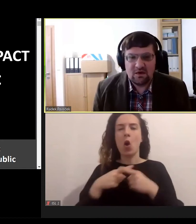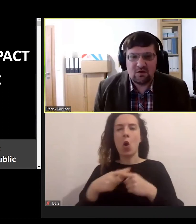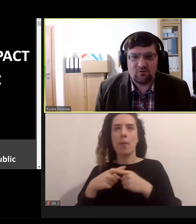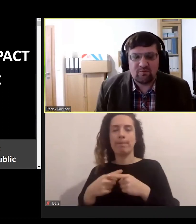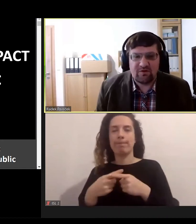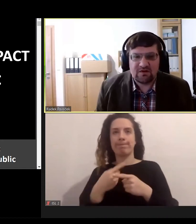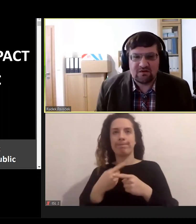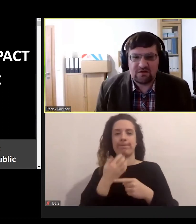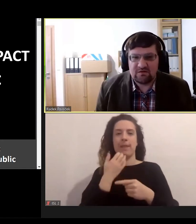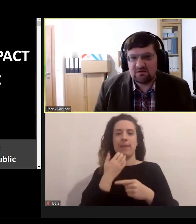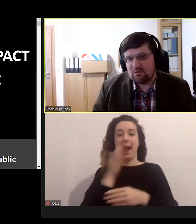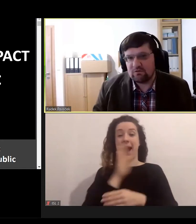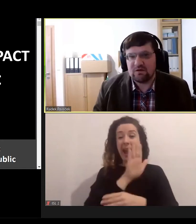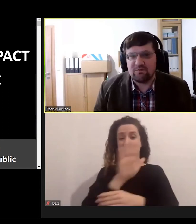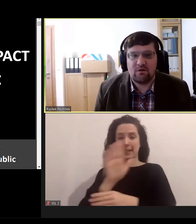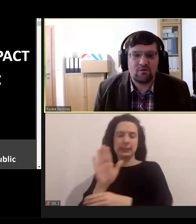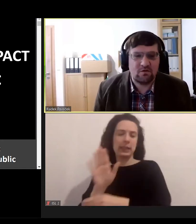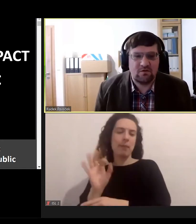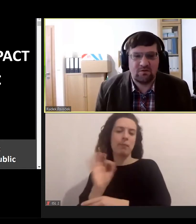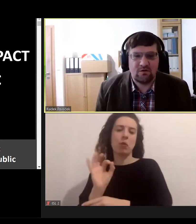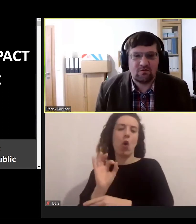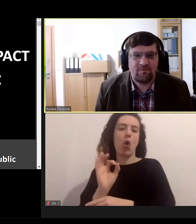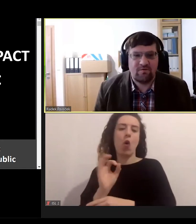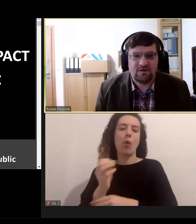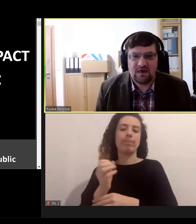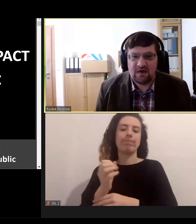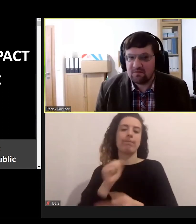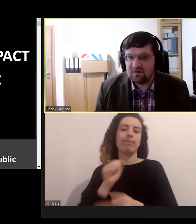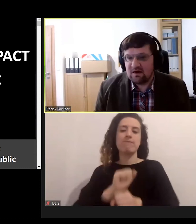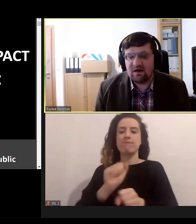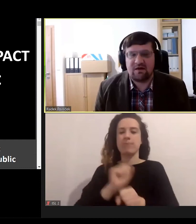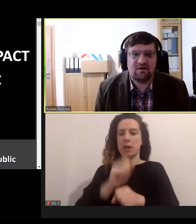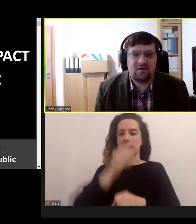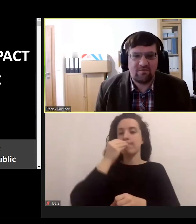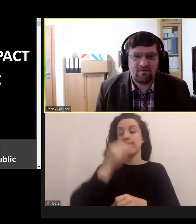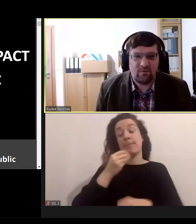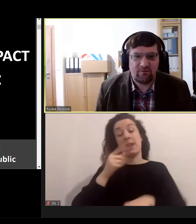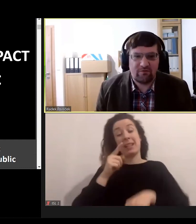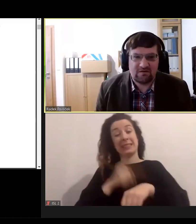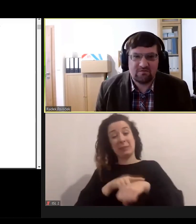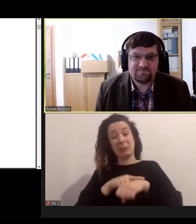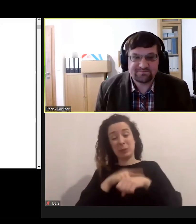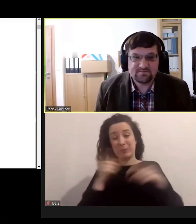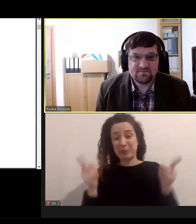Masaryk University, because he is like coordinating the accessibility support center there.